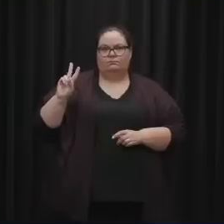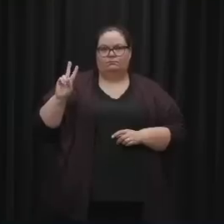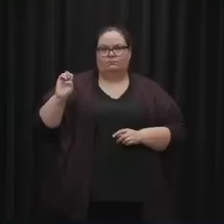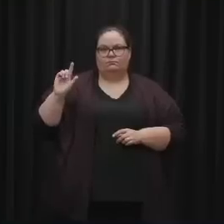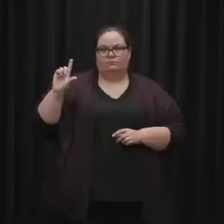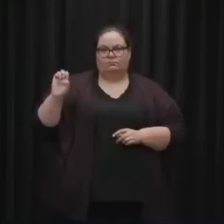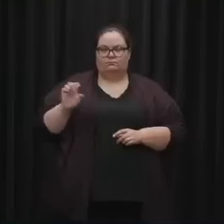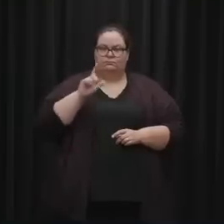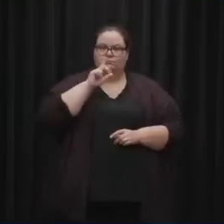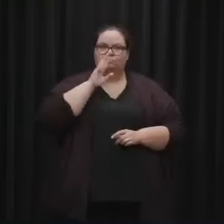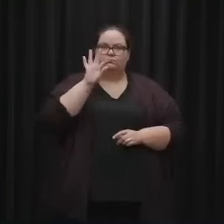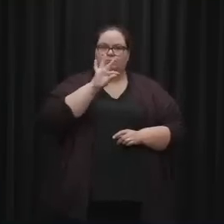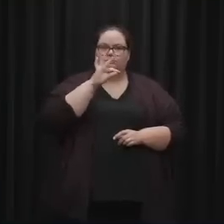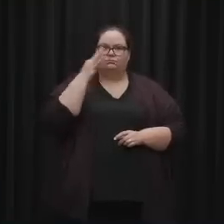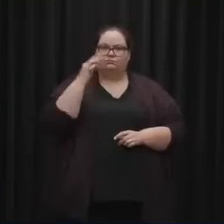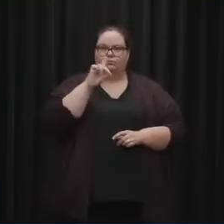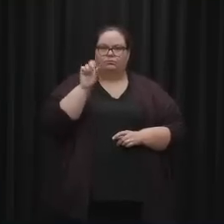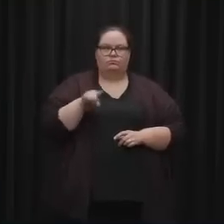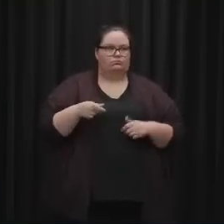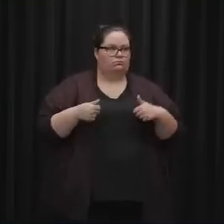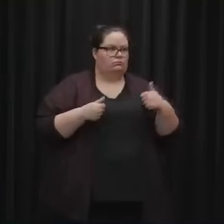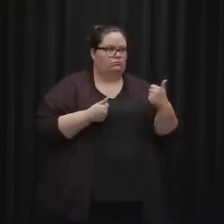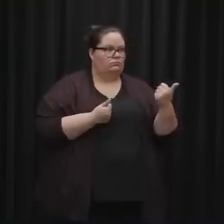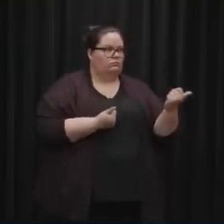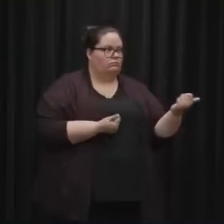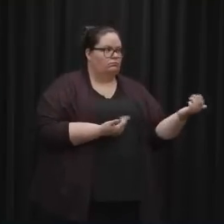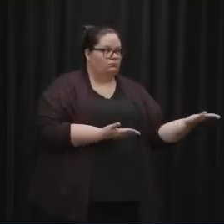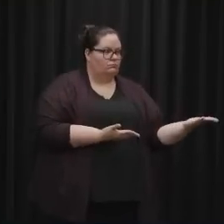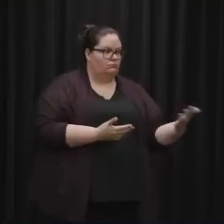Yes, my question is for the Premier.